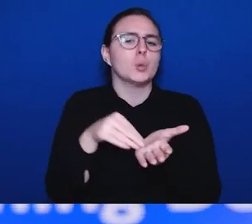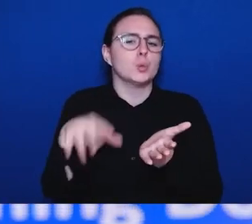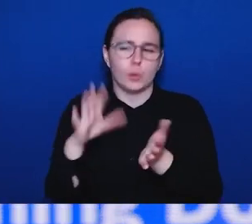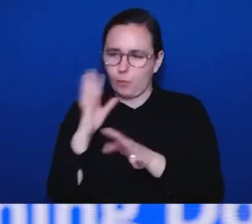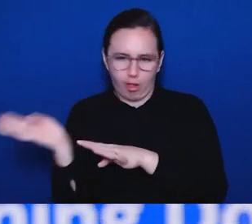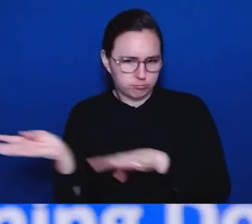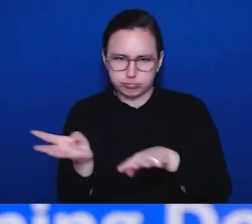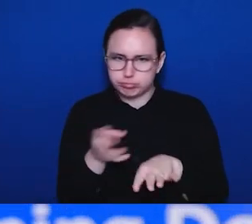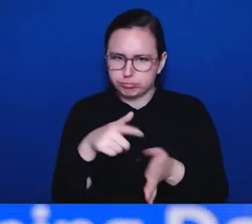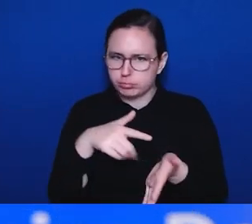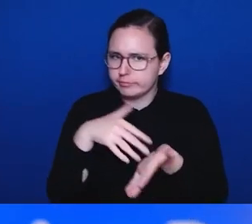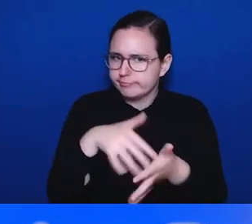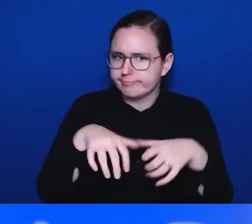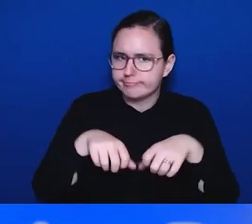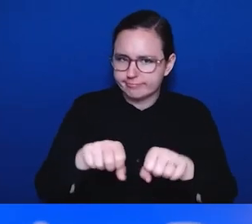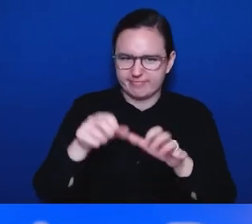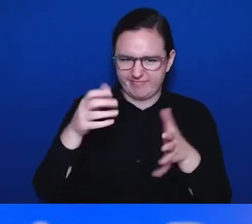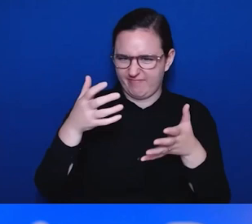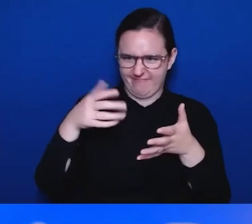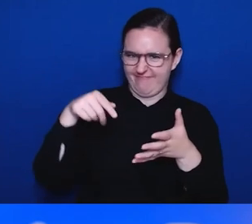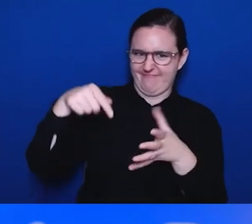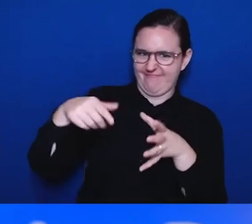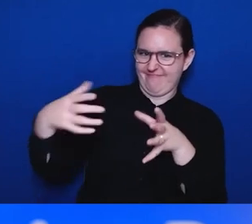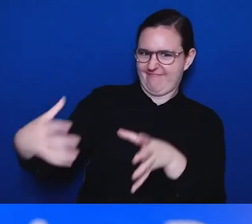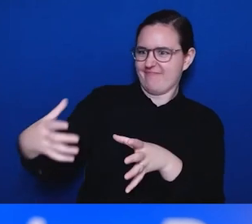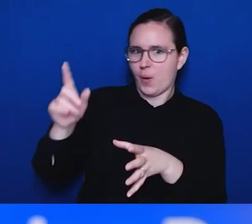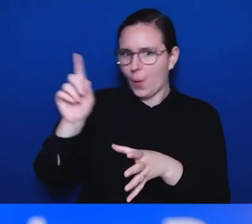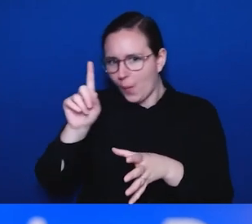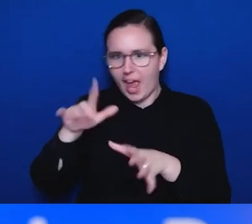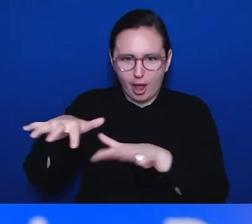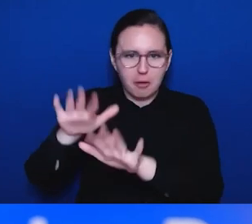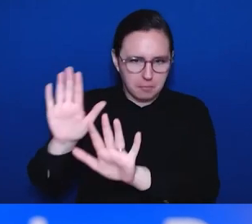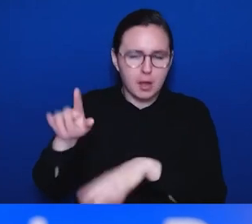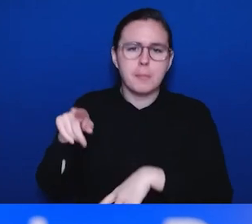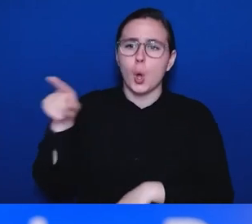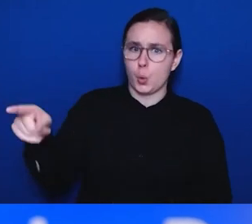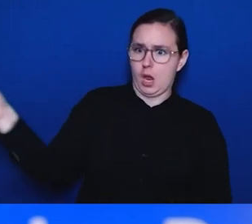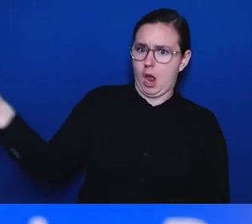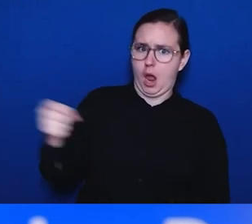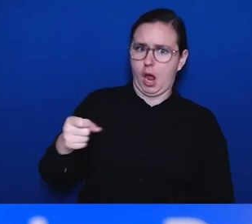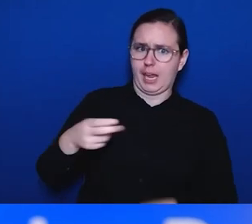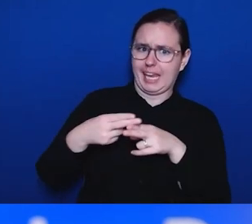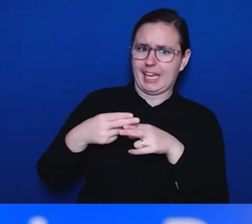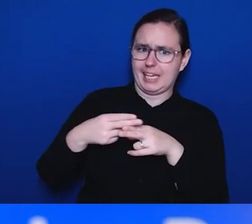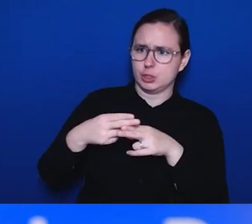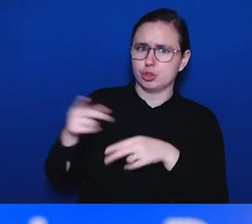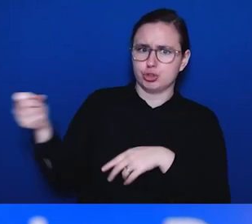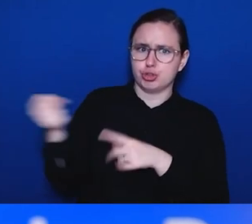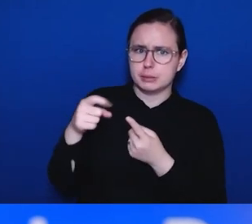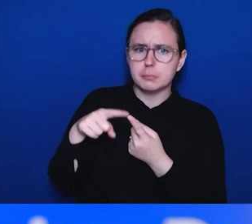Hi there, Senior. So I understand you still need to figure out sort of how many students are going to go to the school, where they'll physically be,